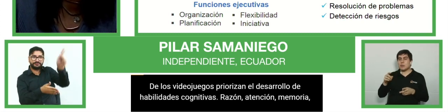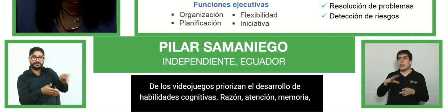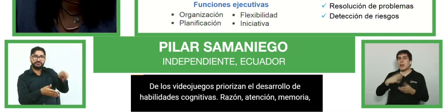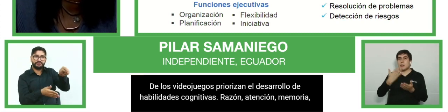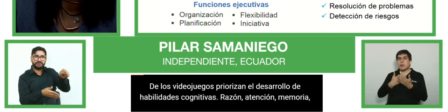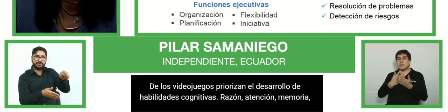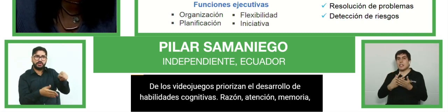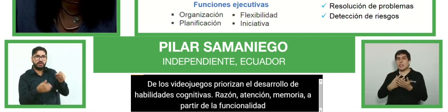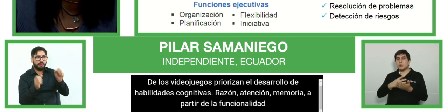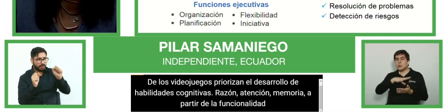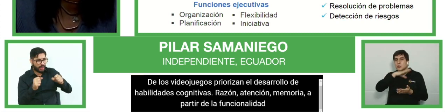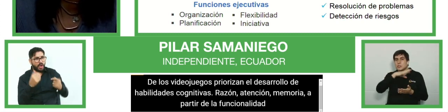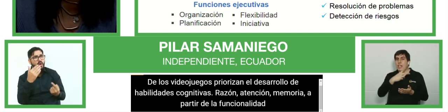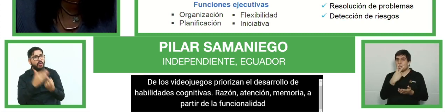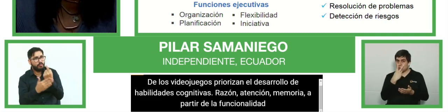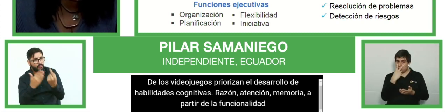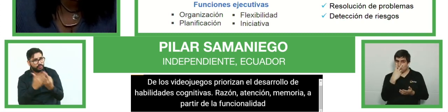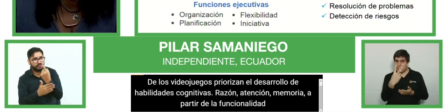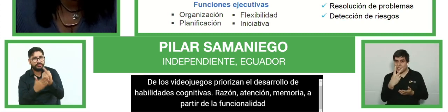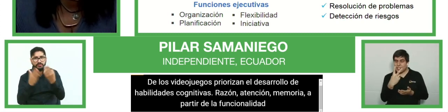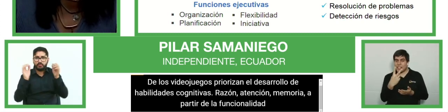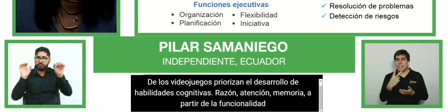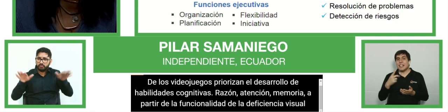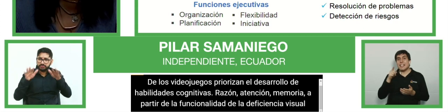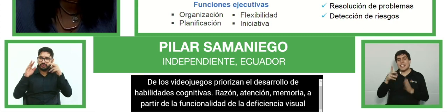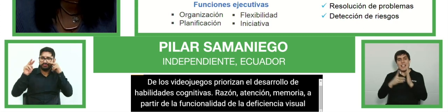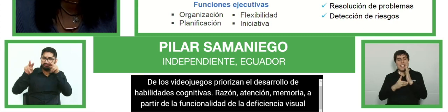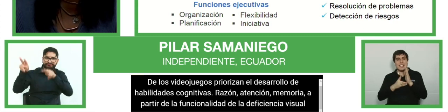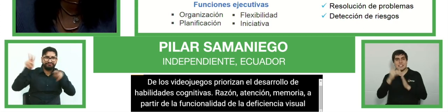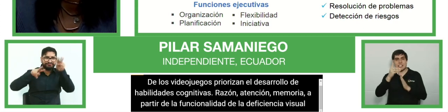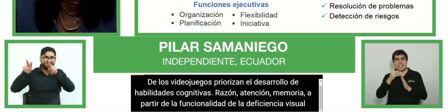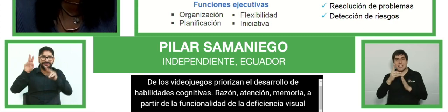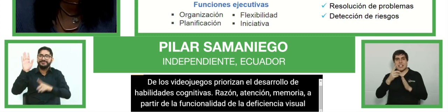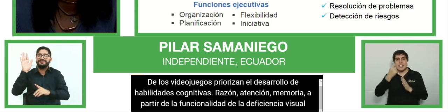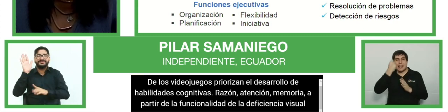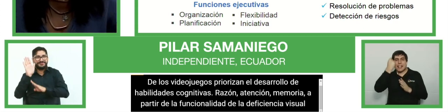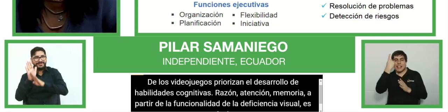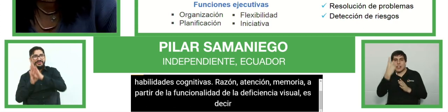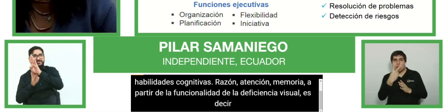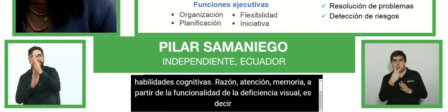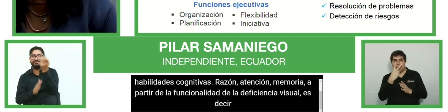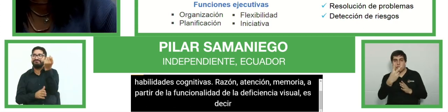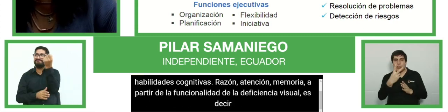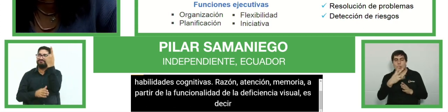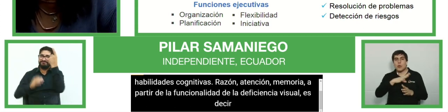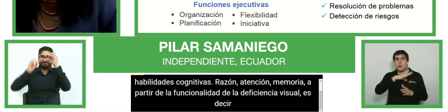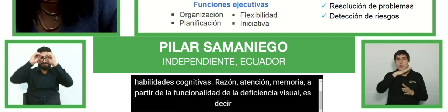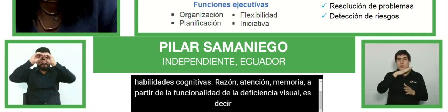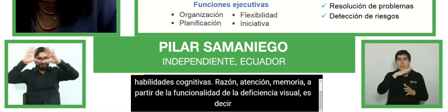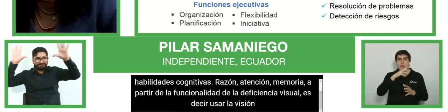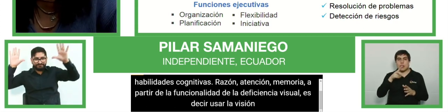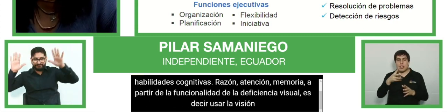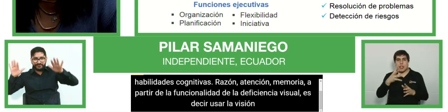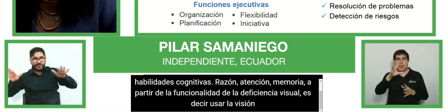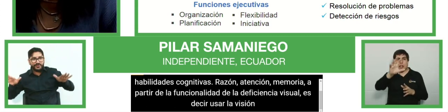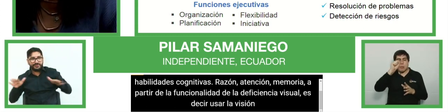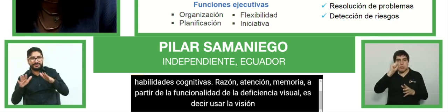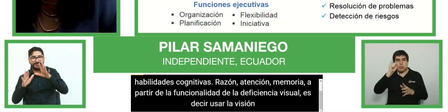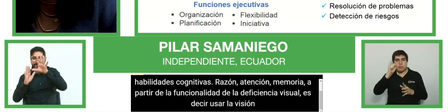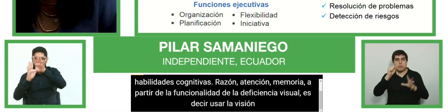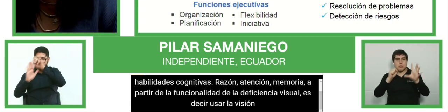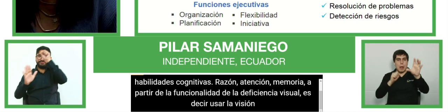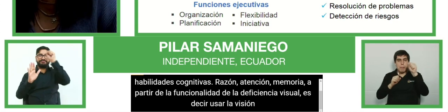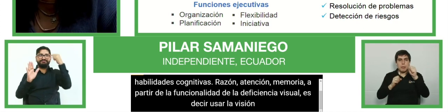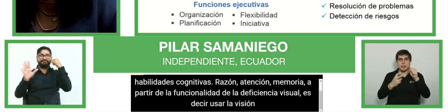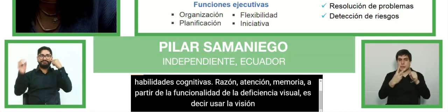their vision and understanding what is seen by means of stimuli to be interpreted by progressive development. Next,